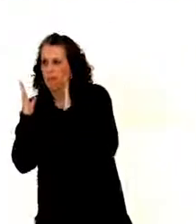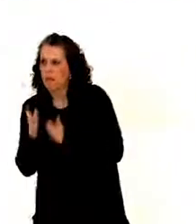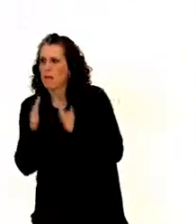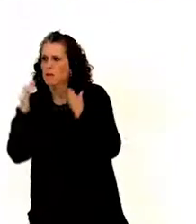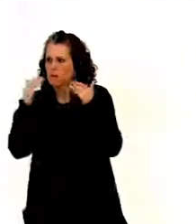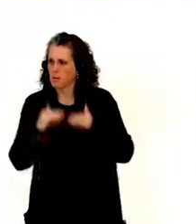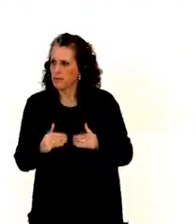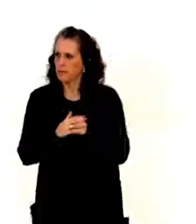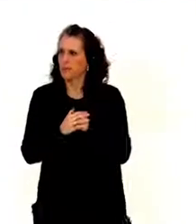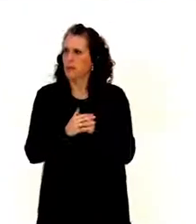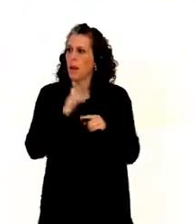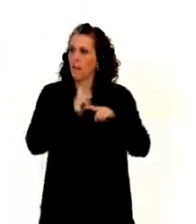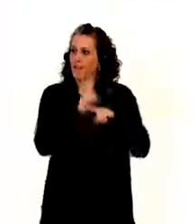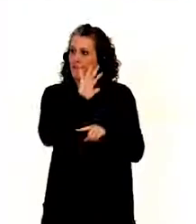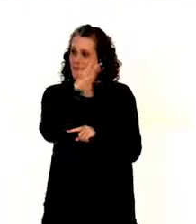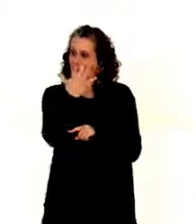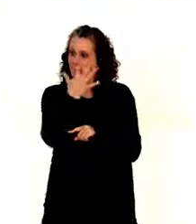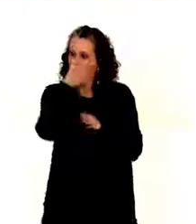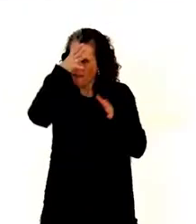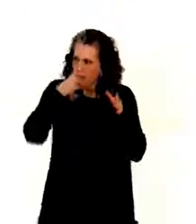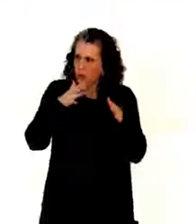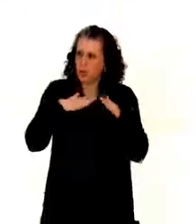-discrimination constitute the core of the convention.